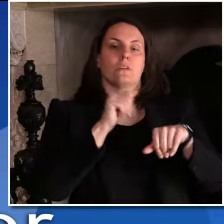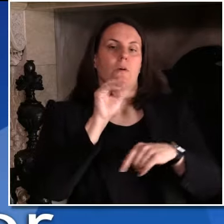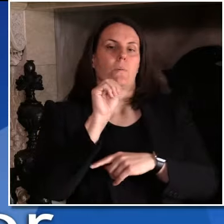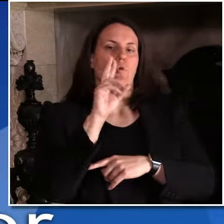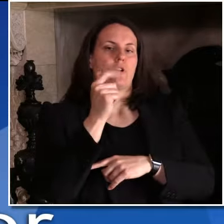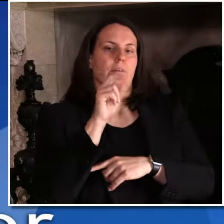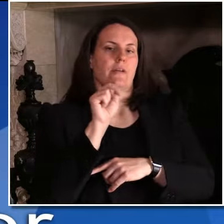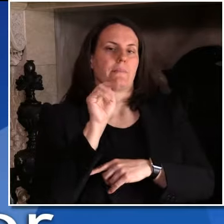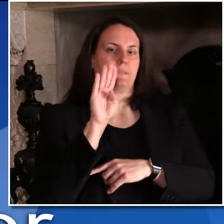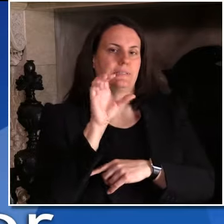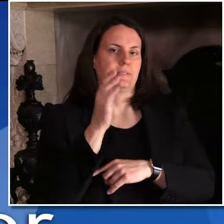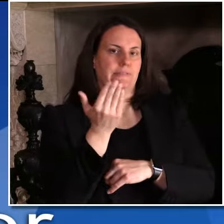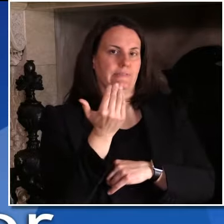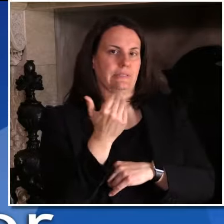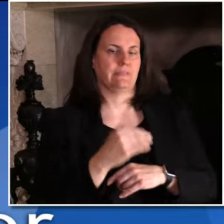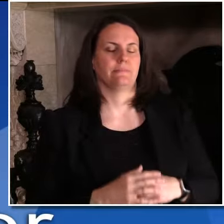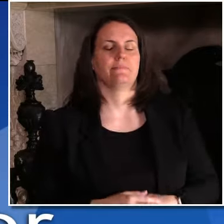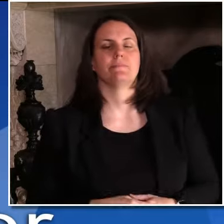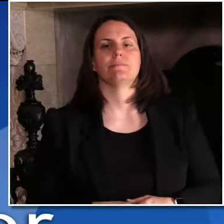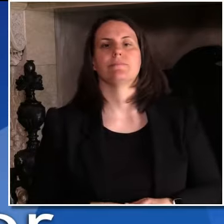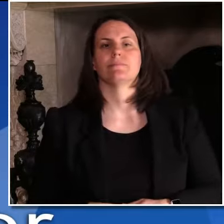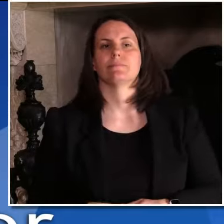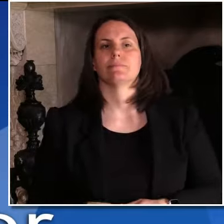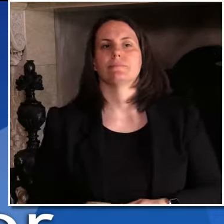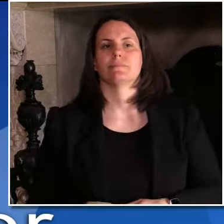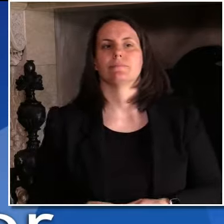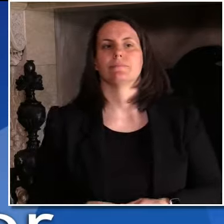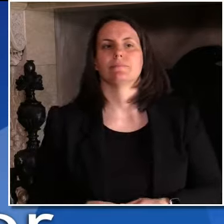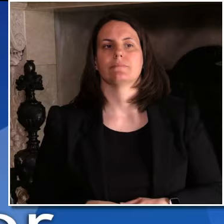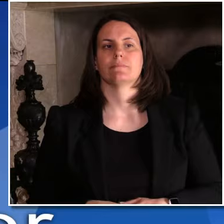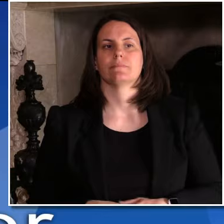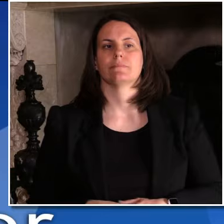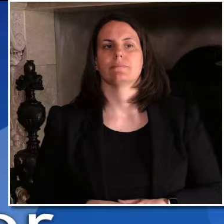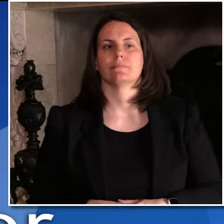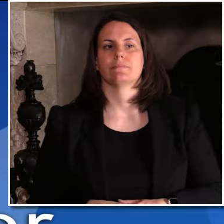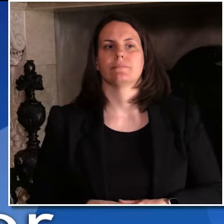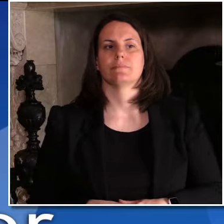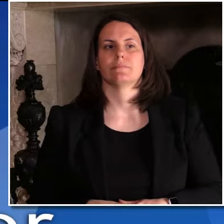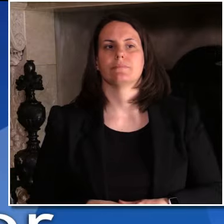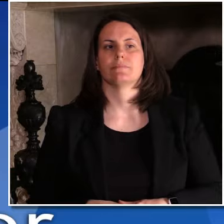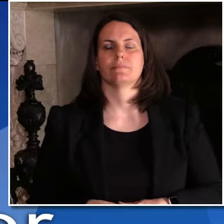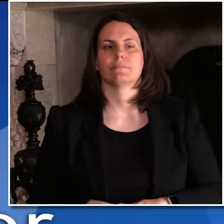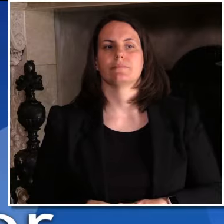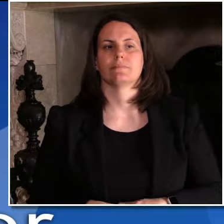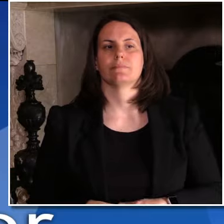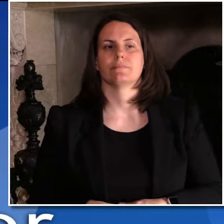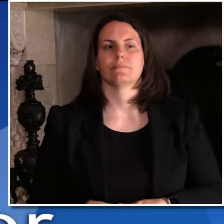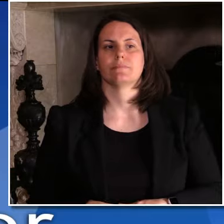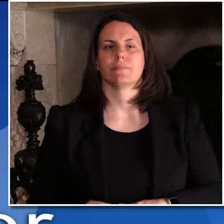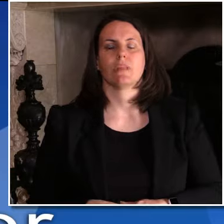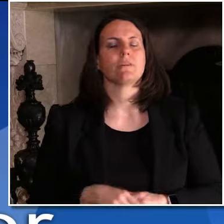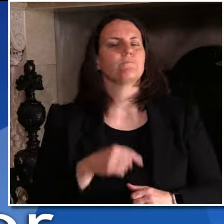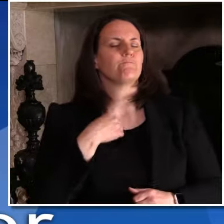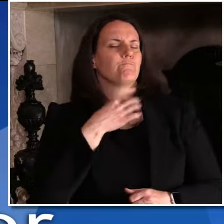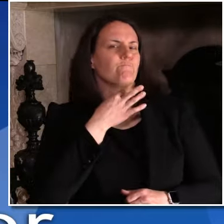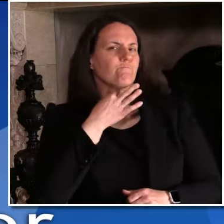Hi. Hi. Can you hear me? Yep. All Yes. right. I have a question regarding the schools.